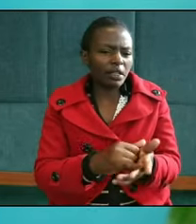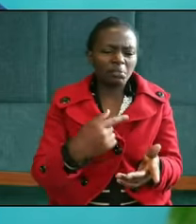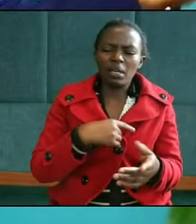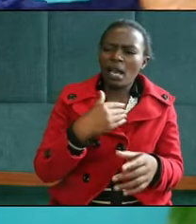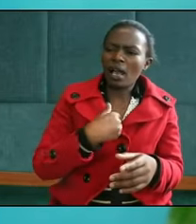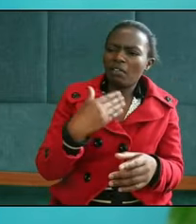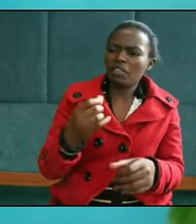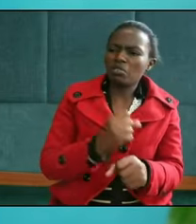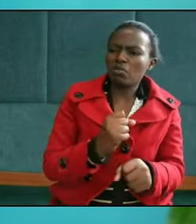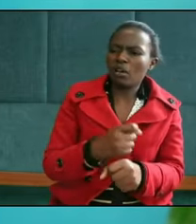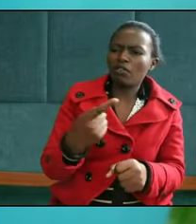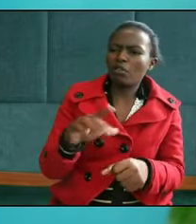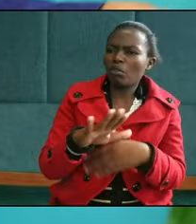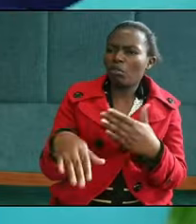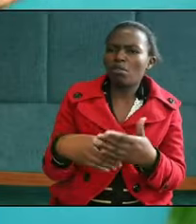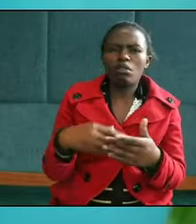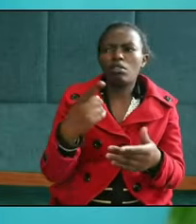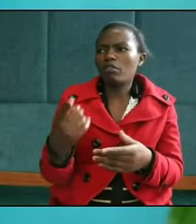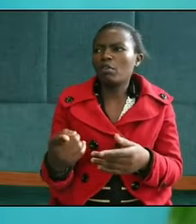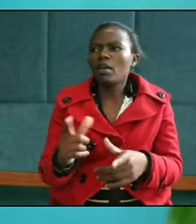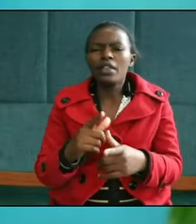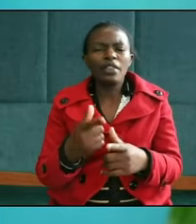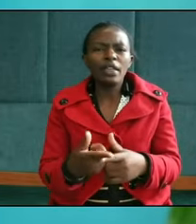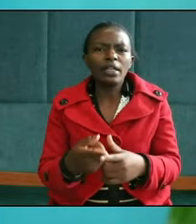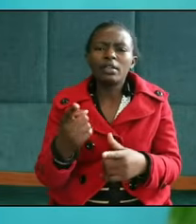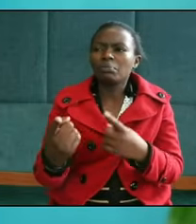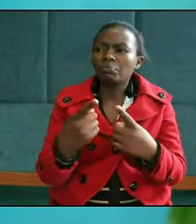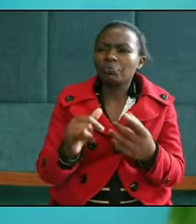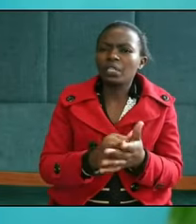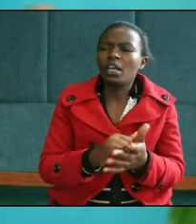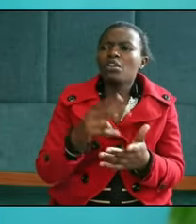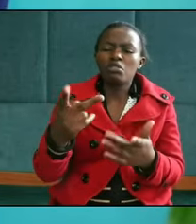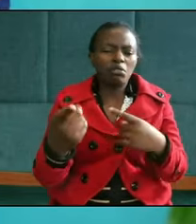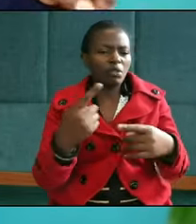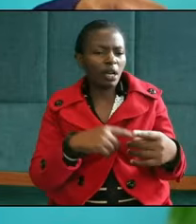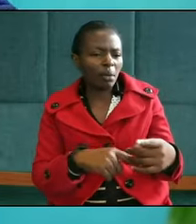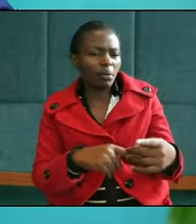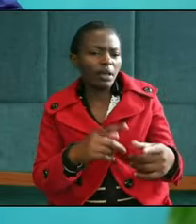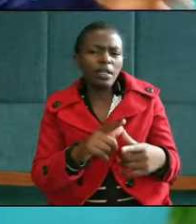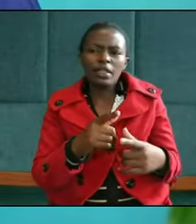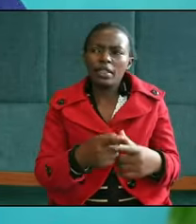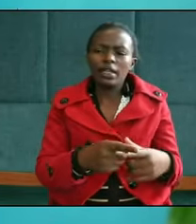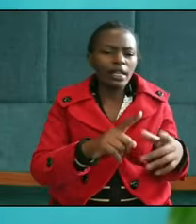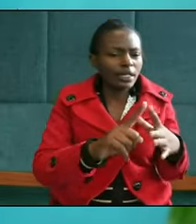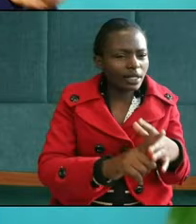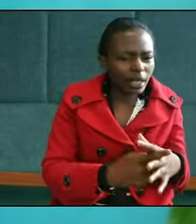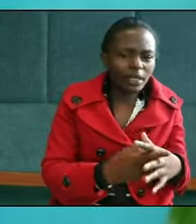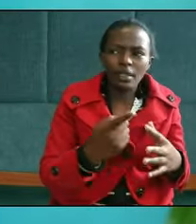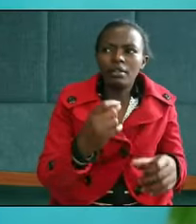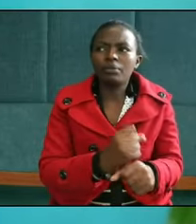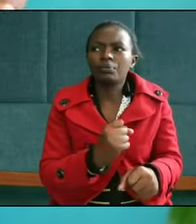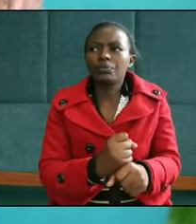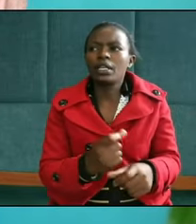come?" They said, "We have been in the water for long. Let's fall and find out. These are the fellows." Because of the fellows who were on the floor,